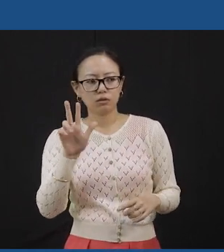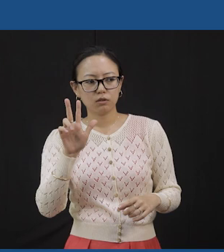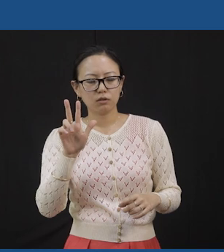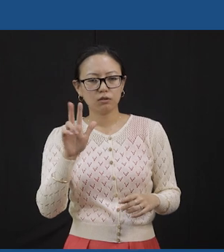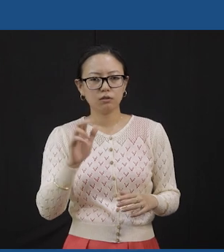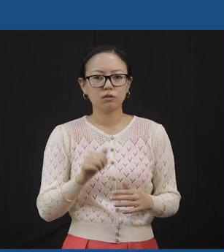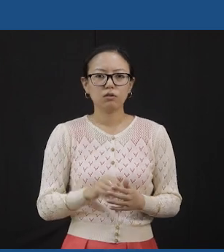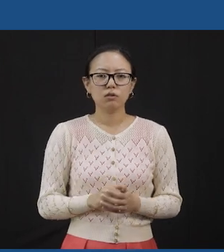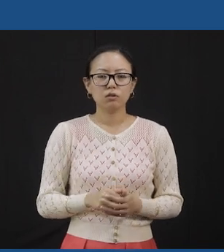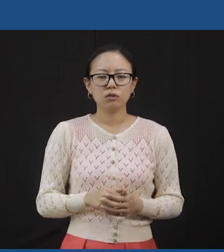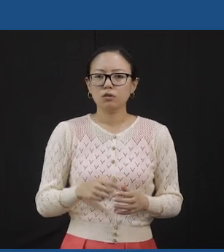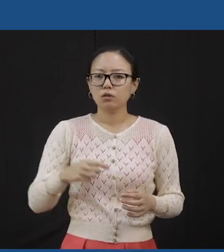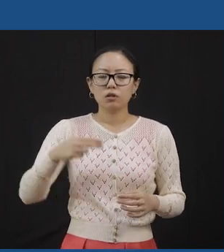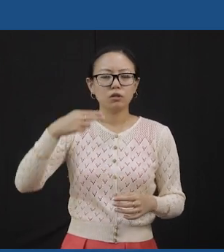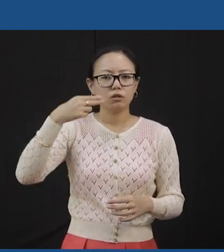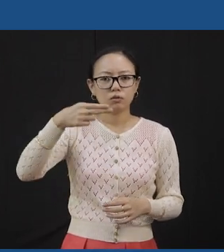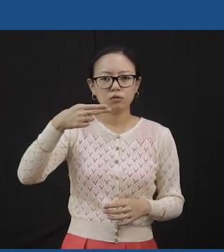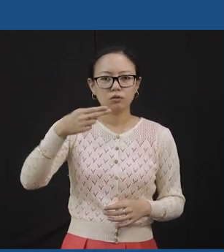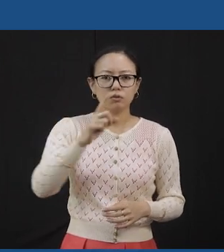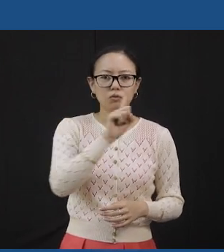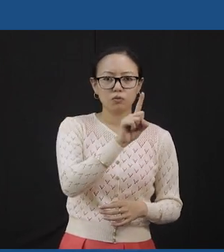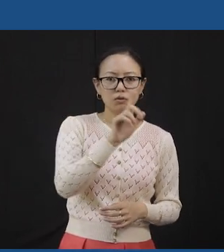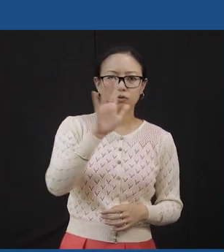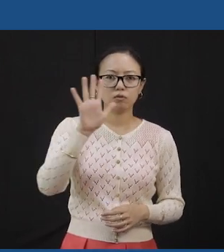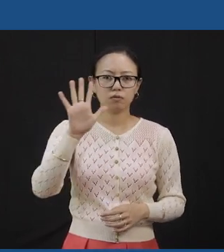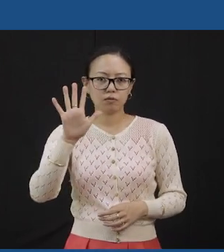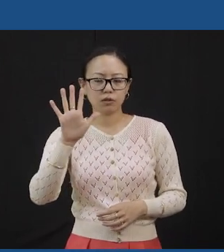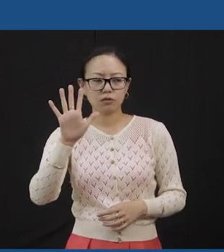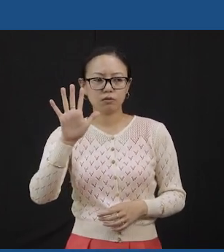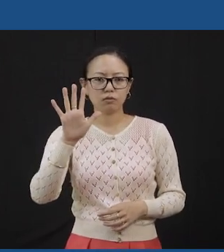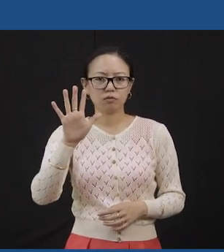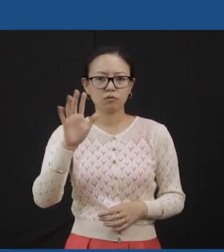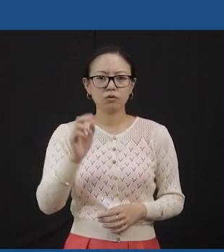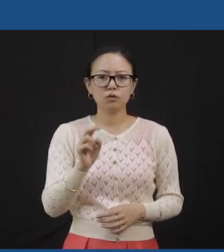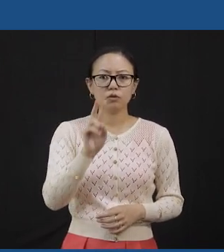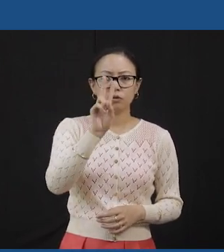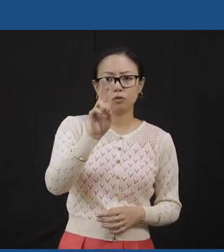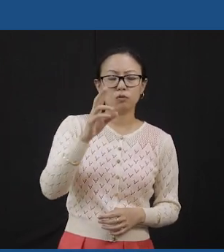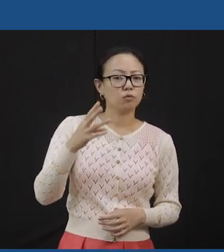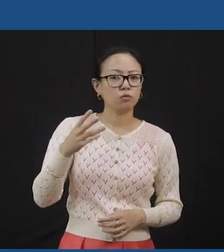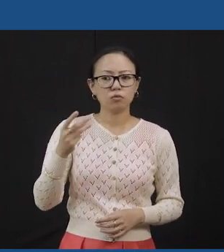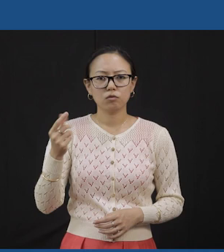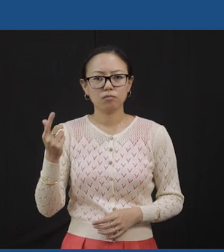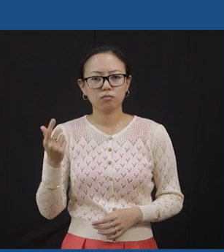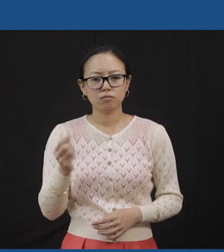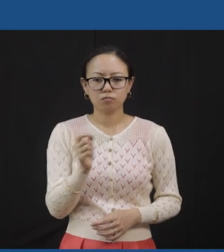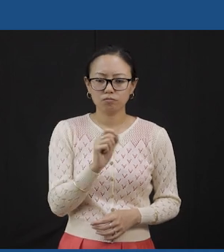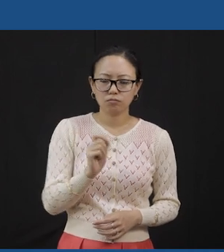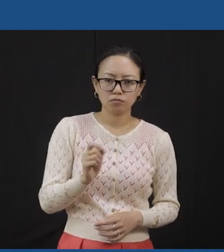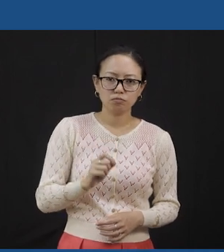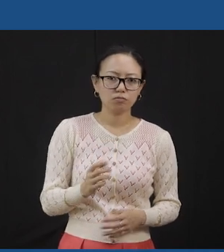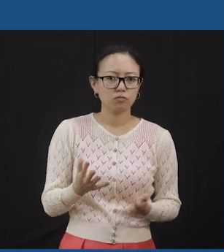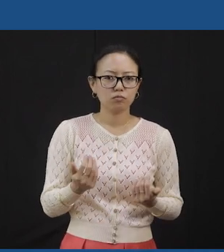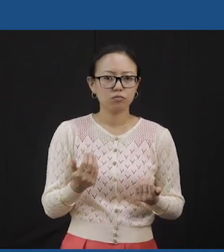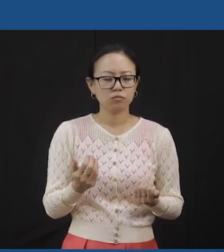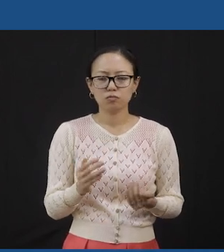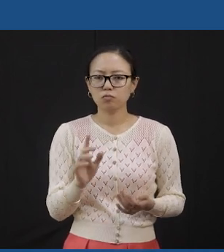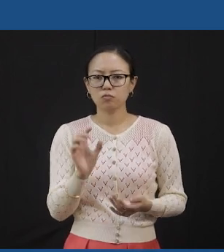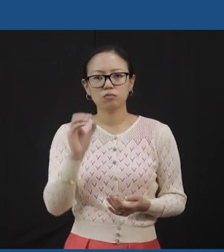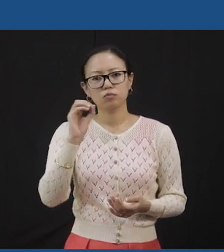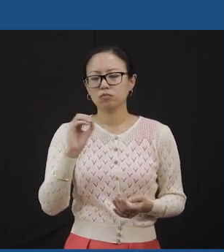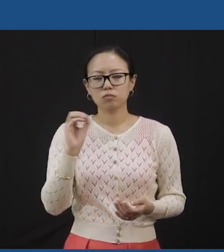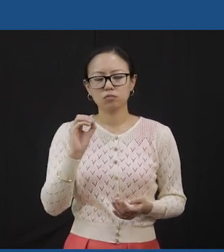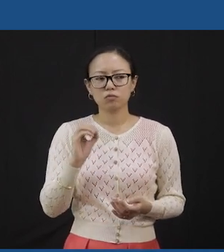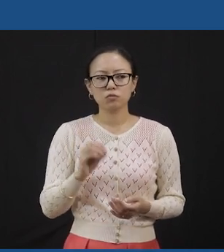15. So again, you cannot accommodate two numbers at one place. In that case, you will write 5 in